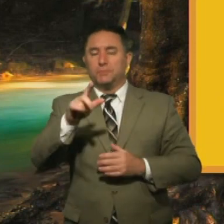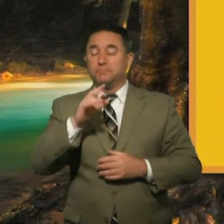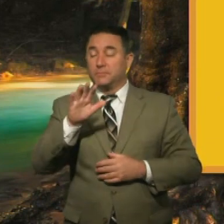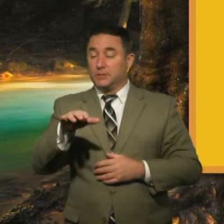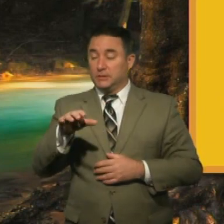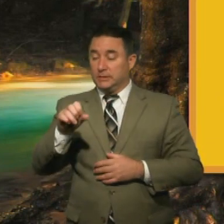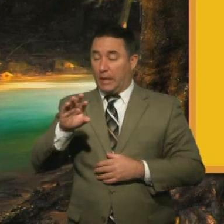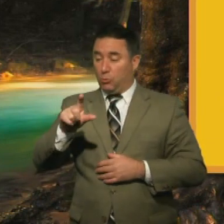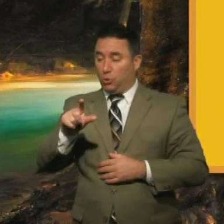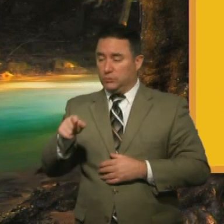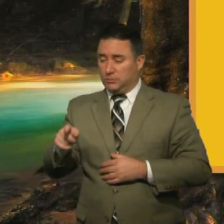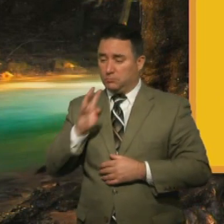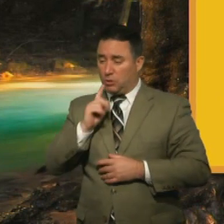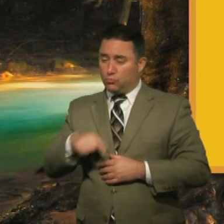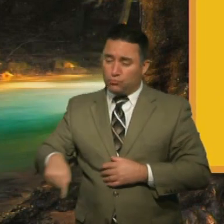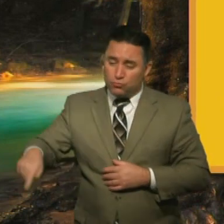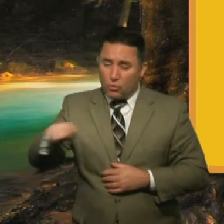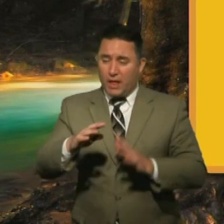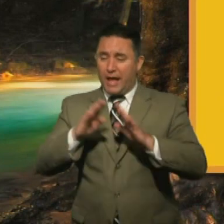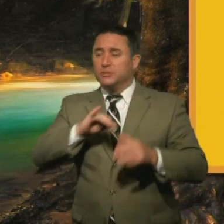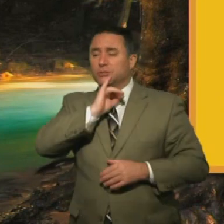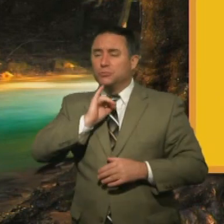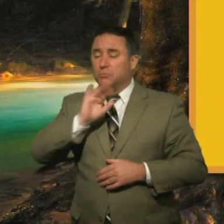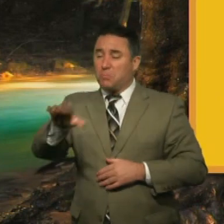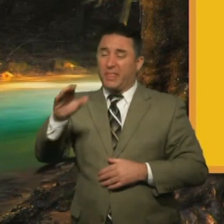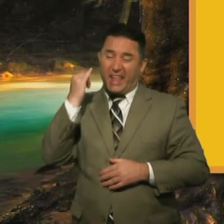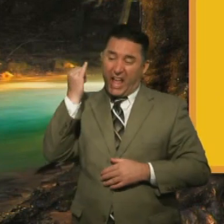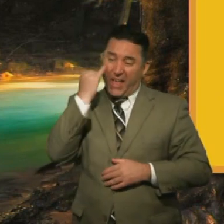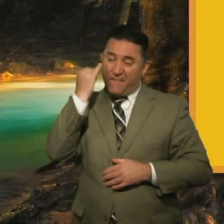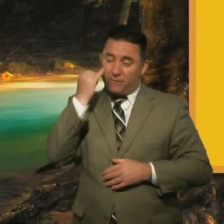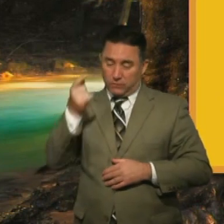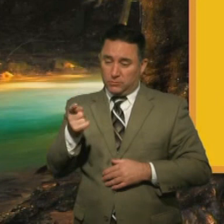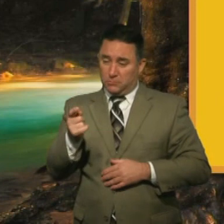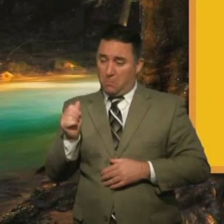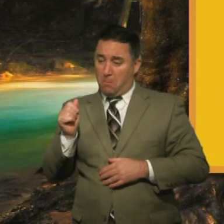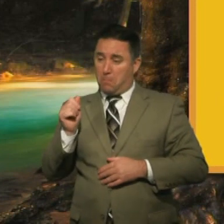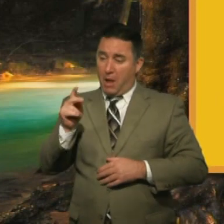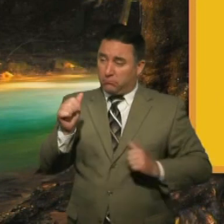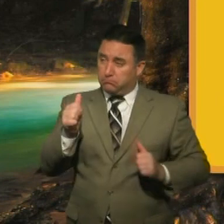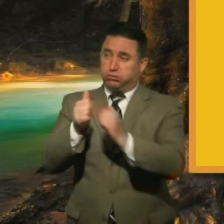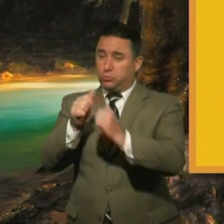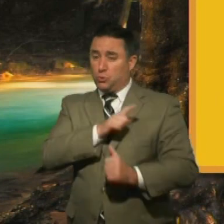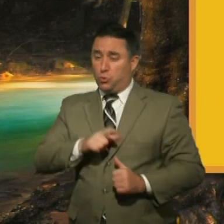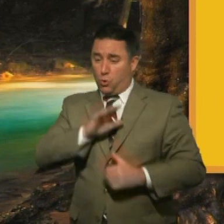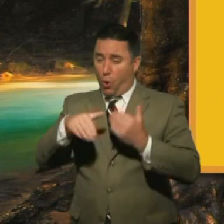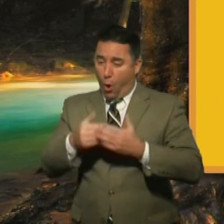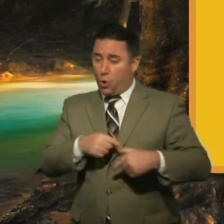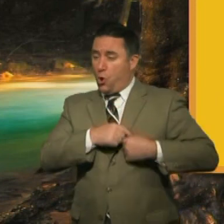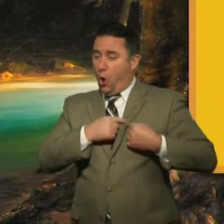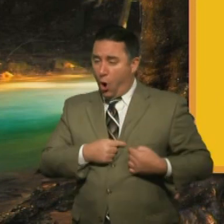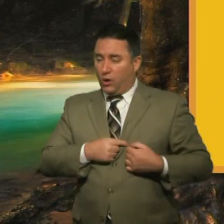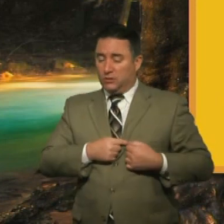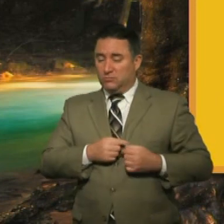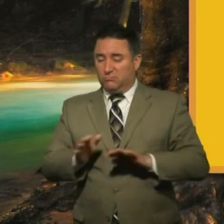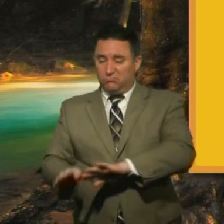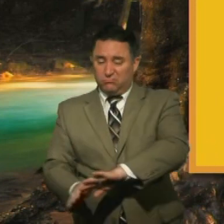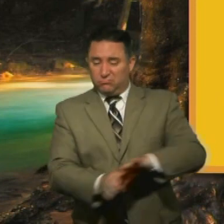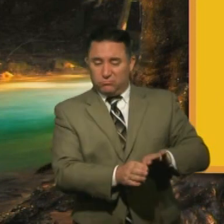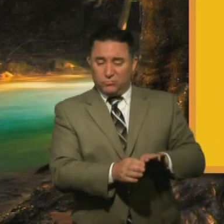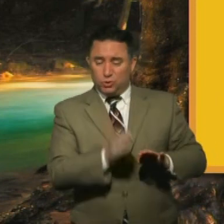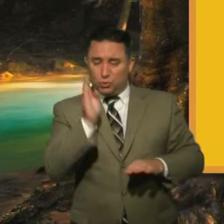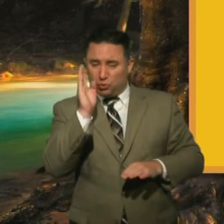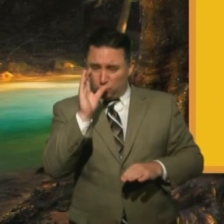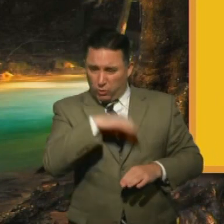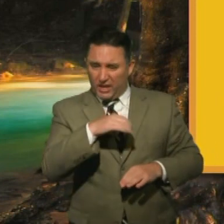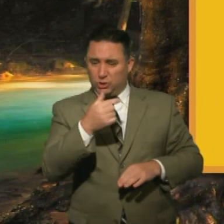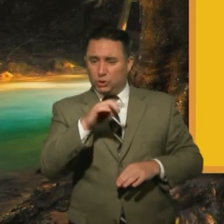Samuel spake to all the house of Israel, saying, If you do return unto the Lord with all your hearts, and put away the strange gods